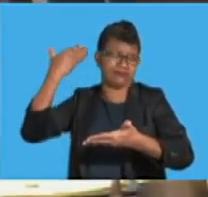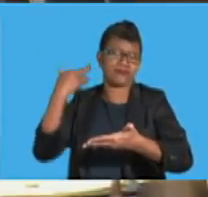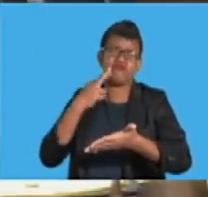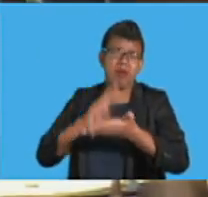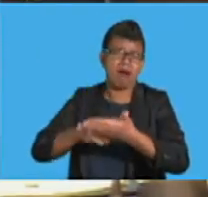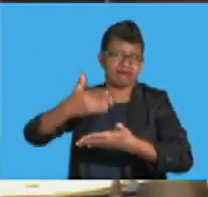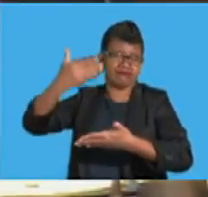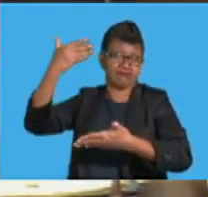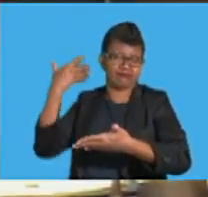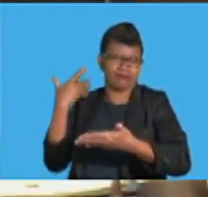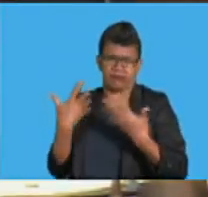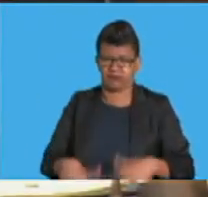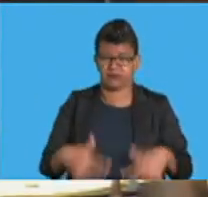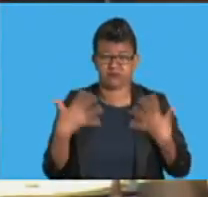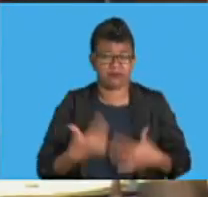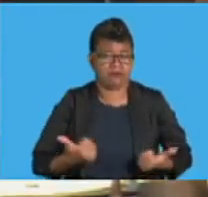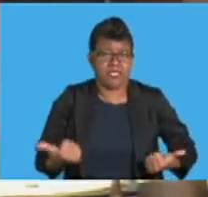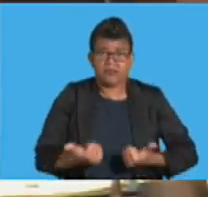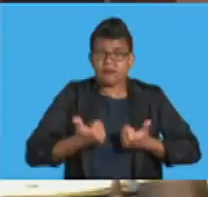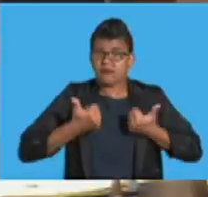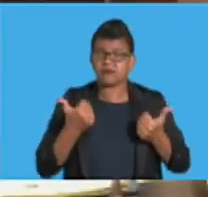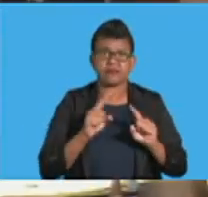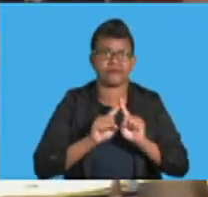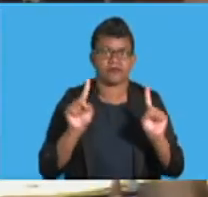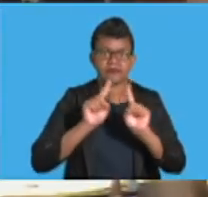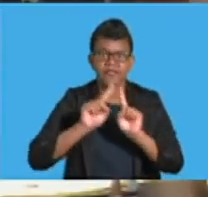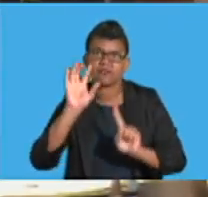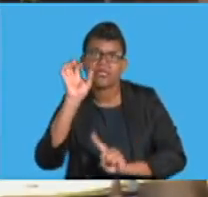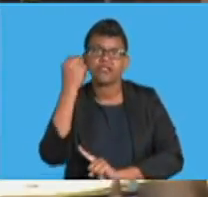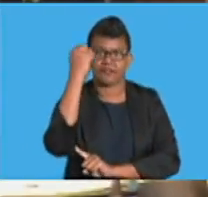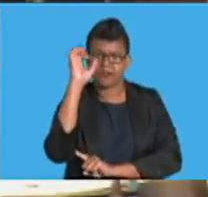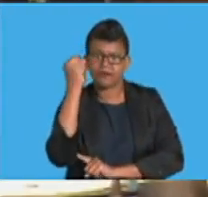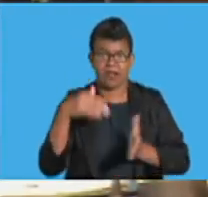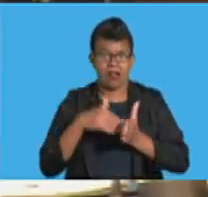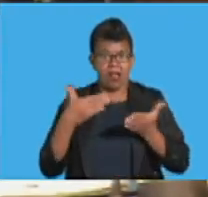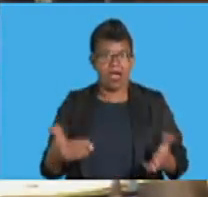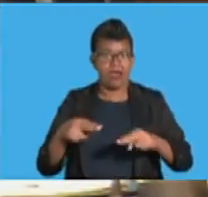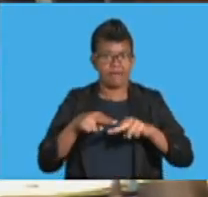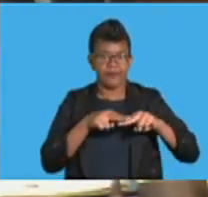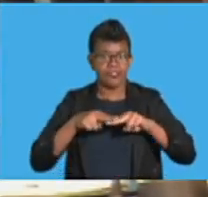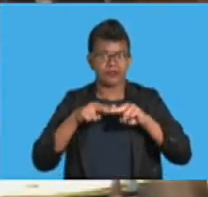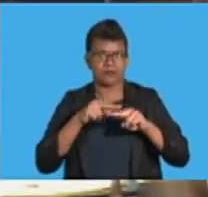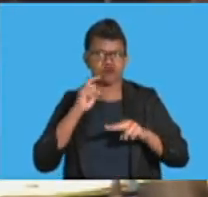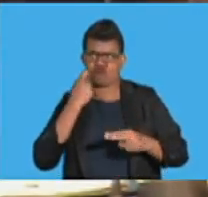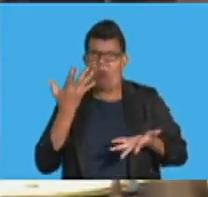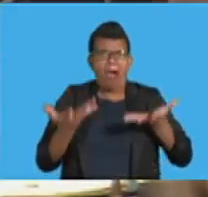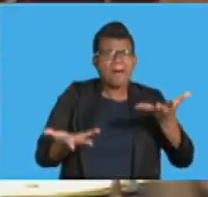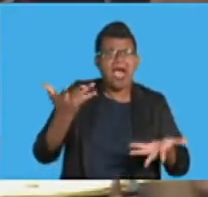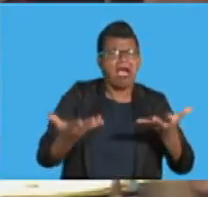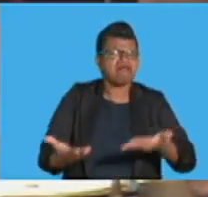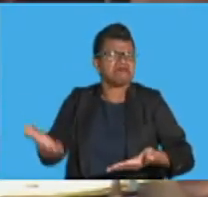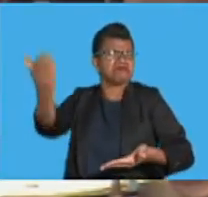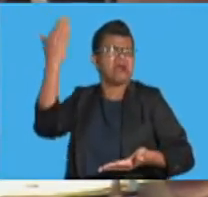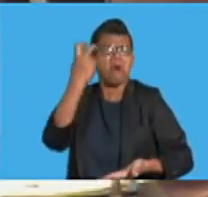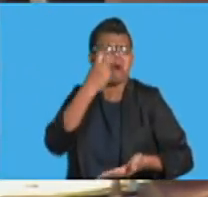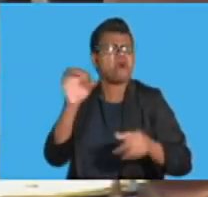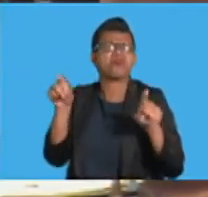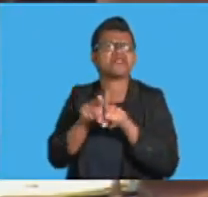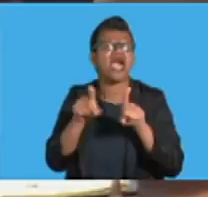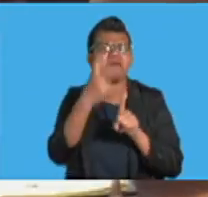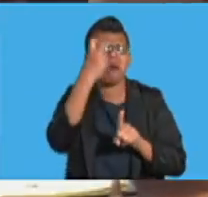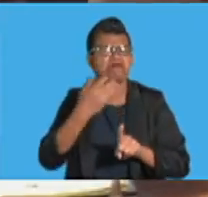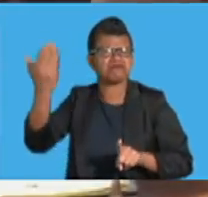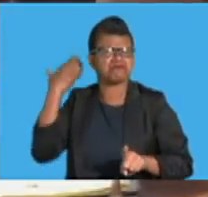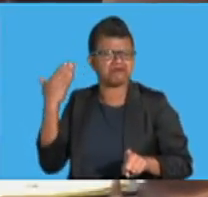spearhead the advancement of our country. The Fiji we now live in is unrecognizable from the Fiji of the past decades.